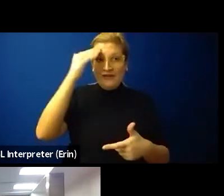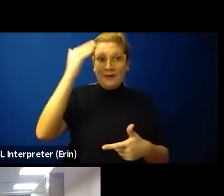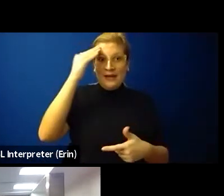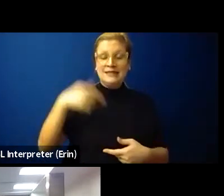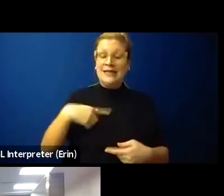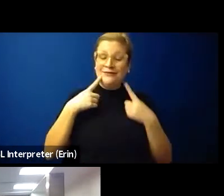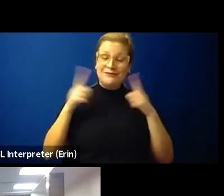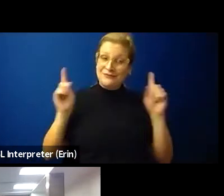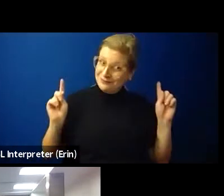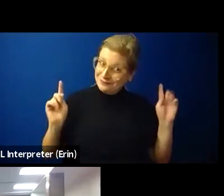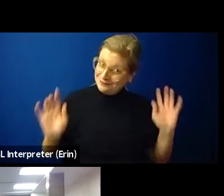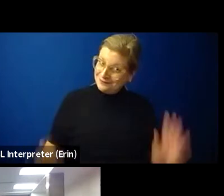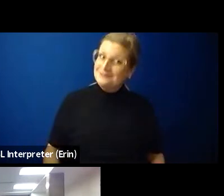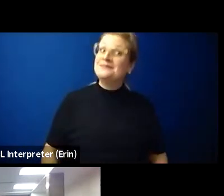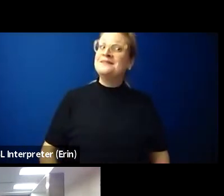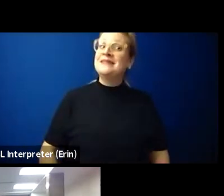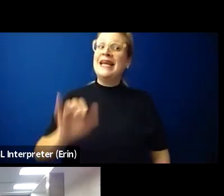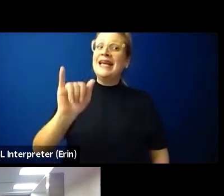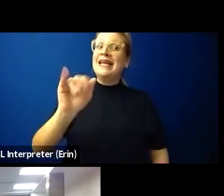so I'd